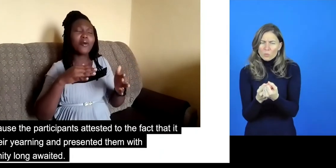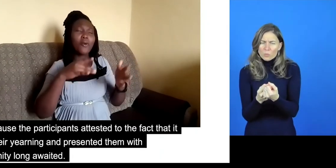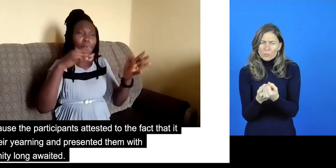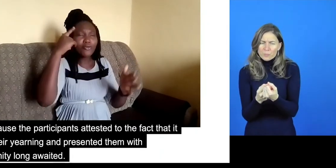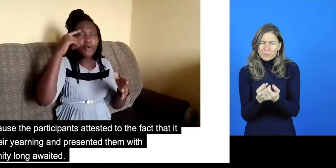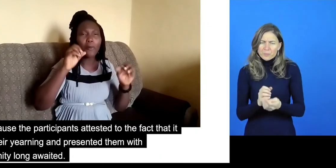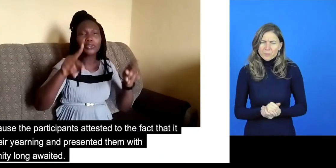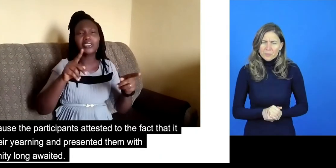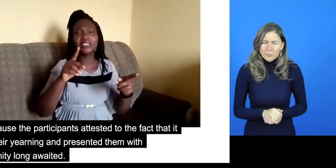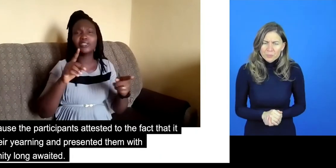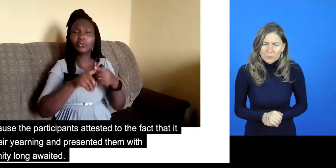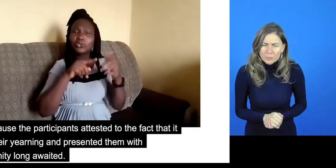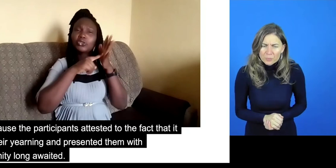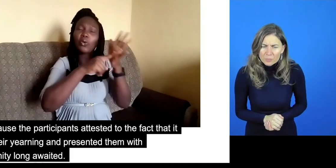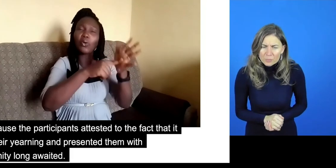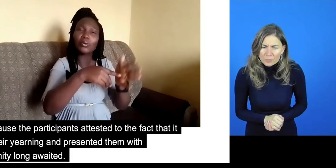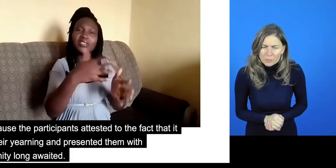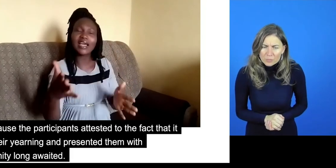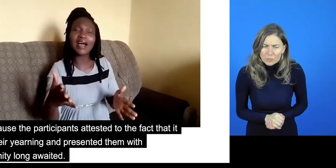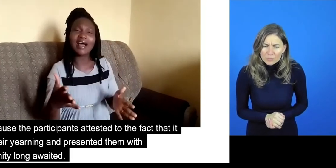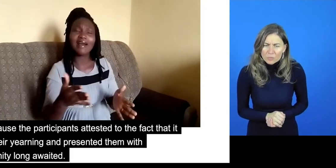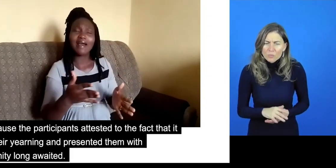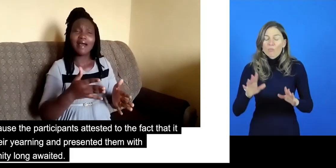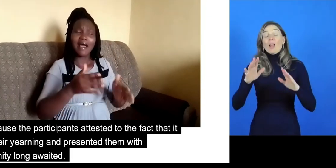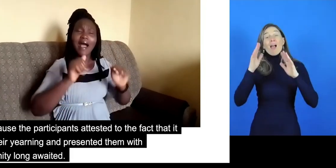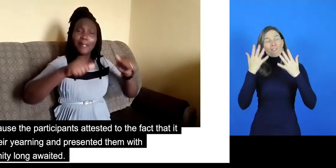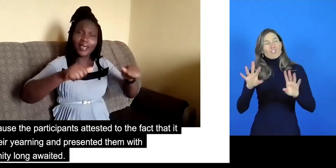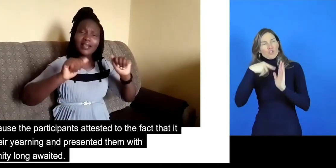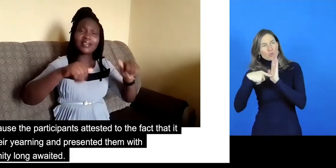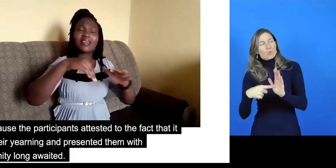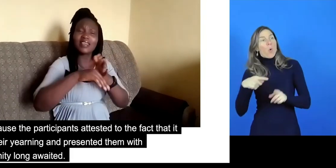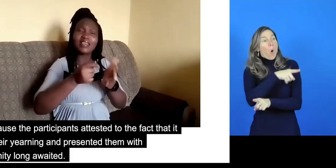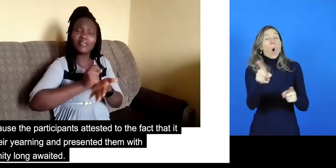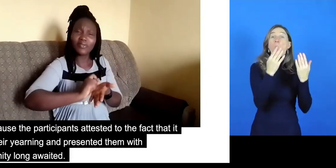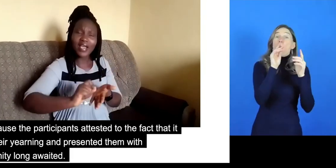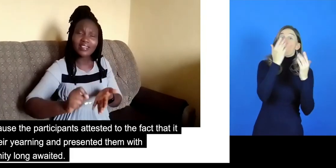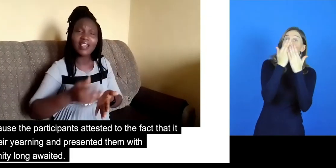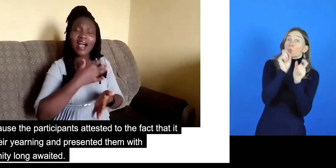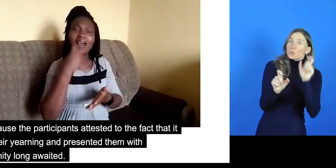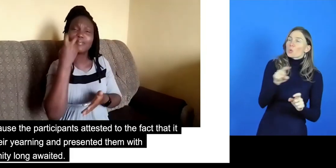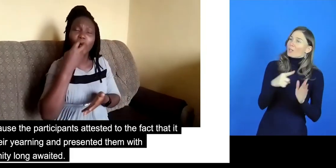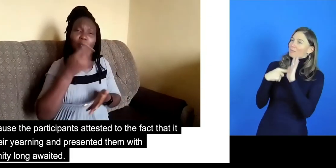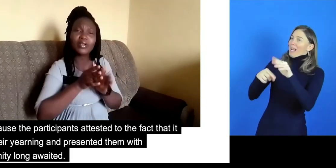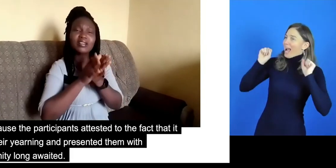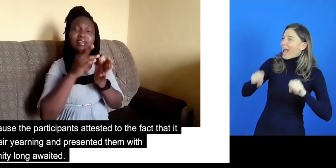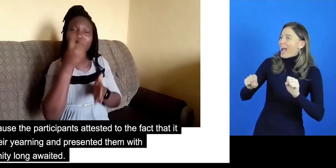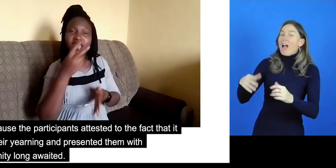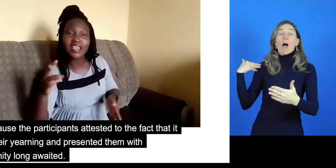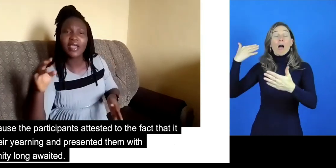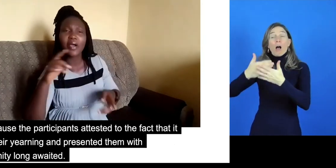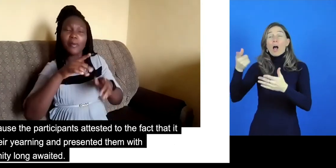expecting, hoping for opportunity to show their ability in writing and